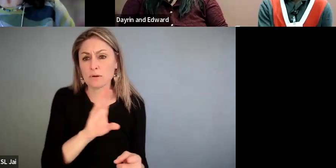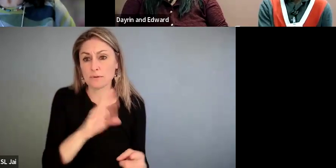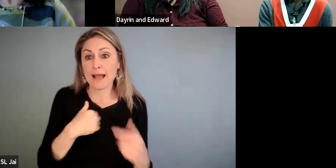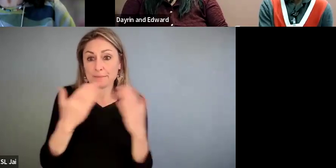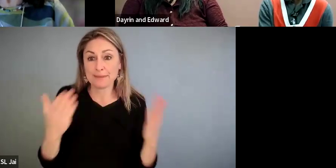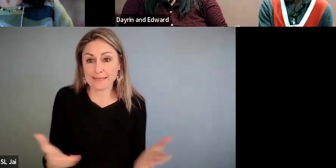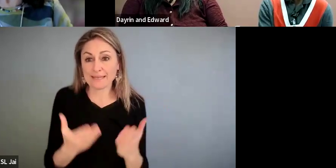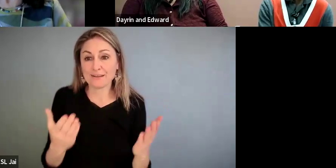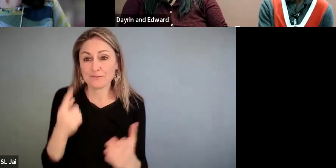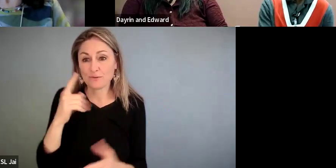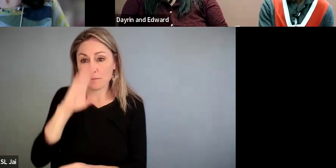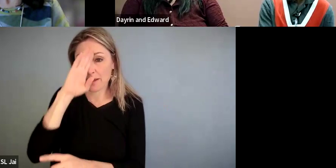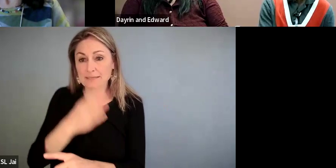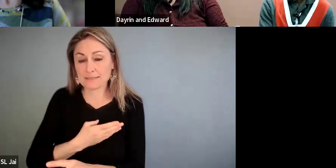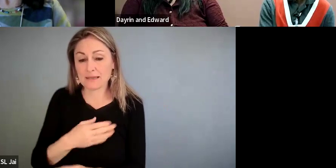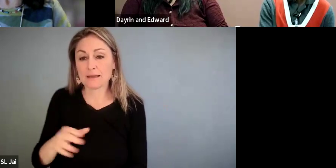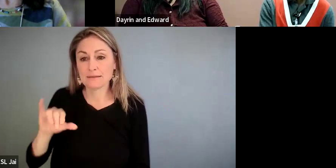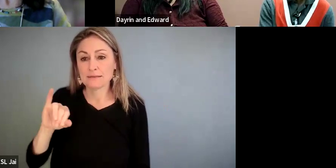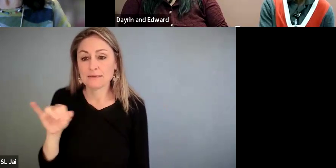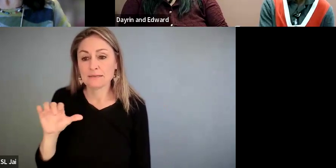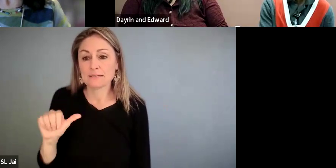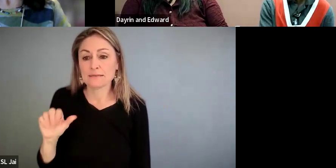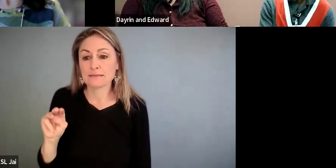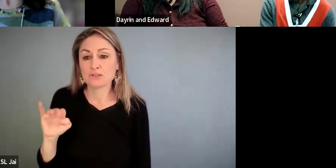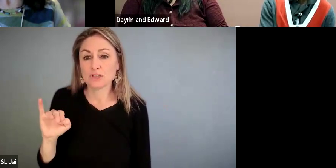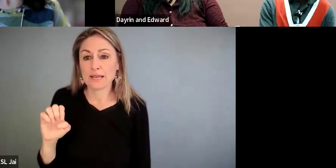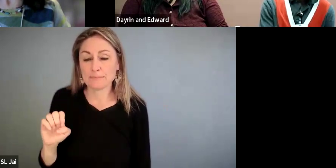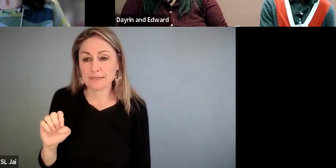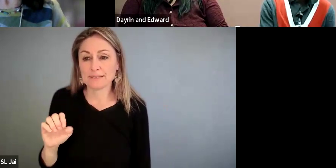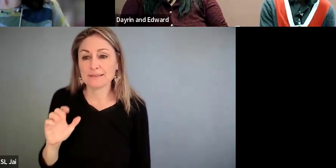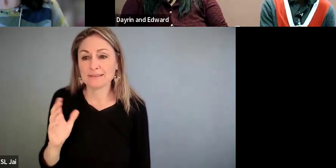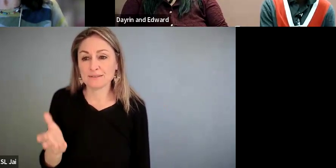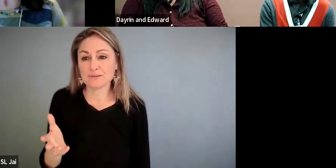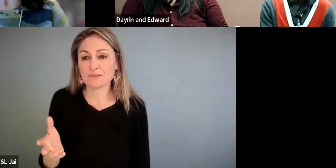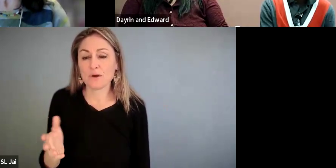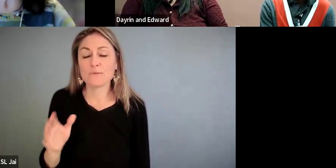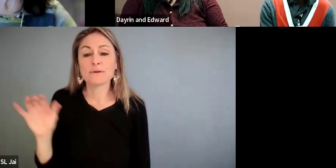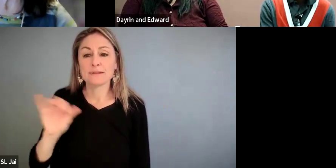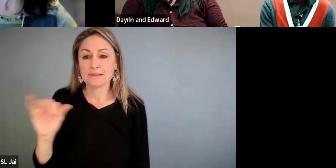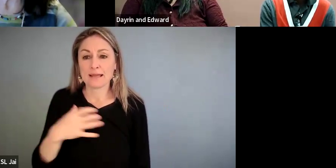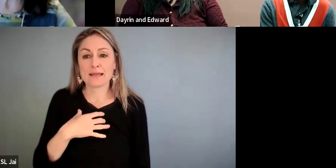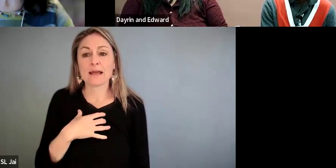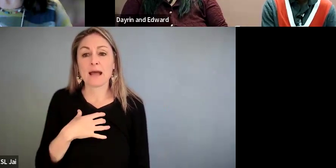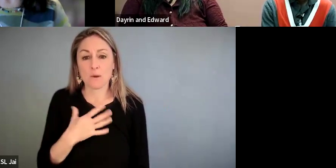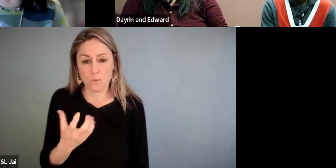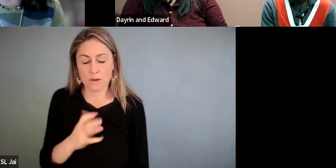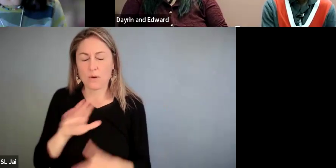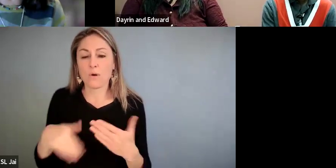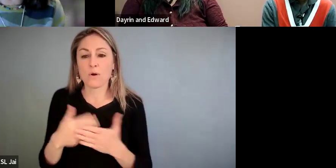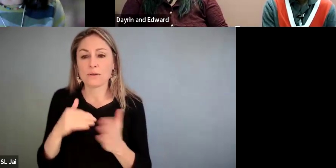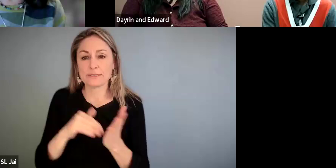here for my son, JB. And so I like all the doctors and nurses to interact